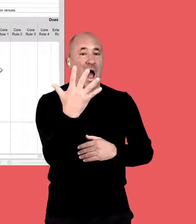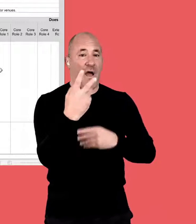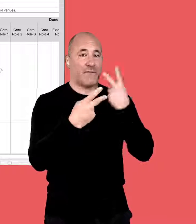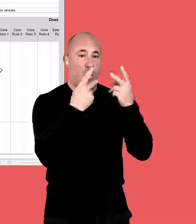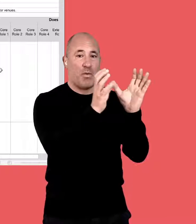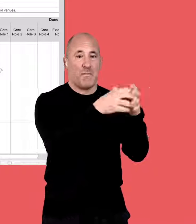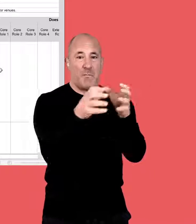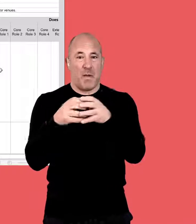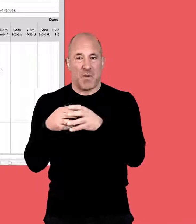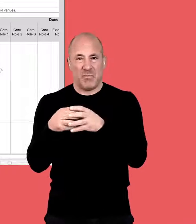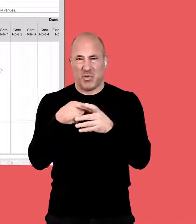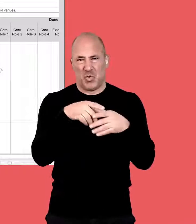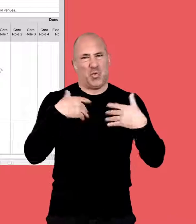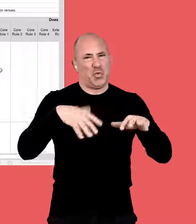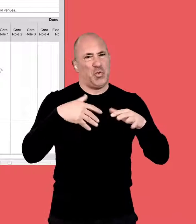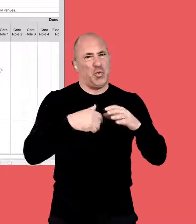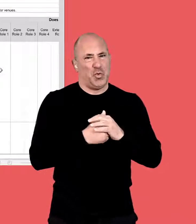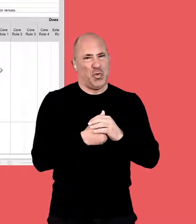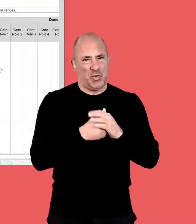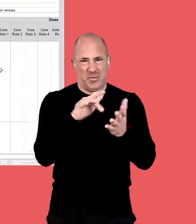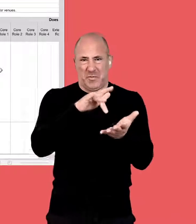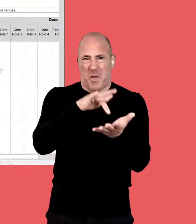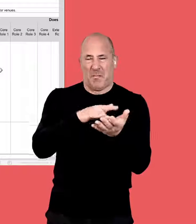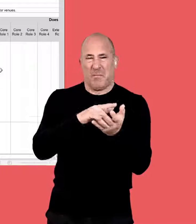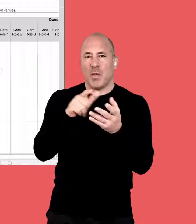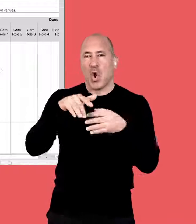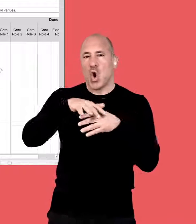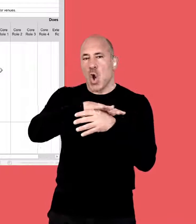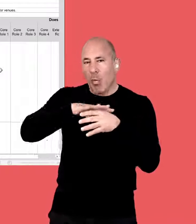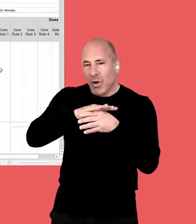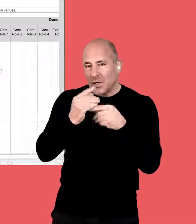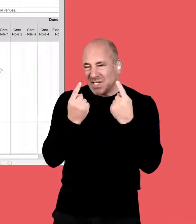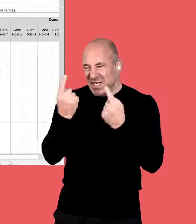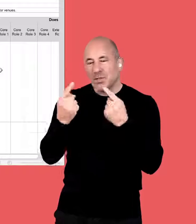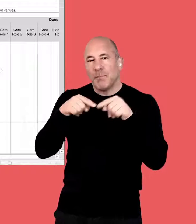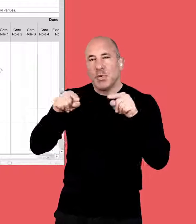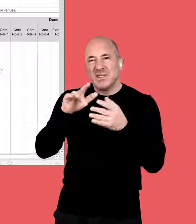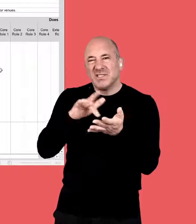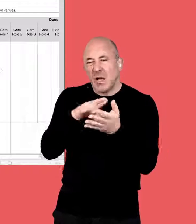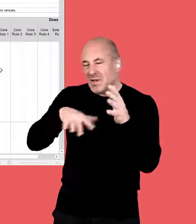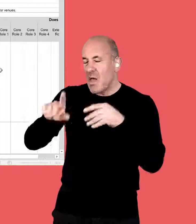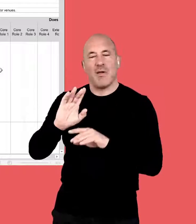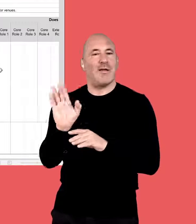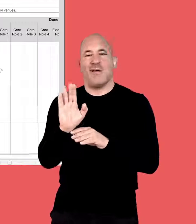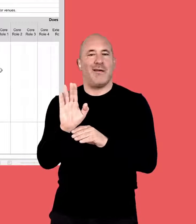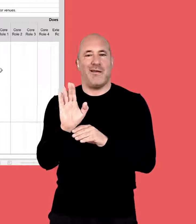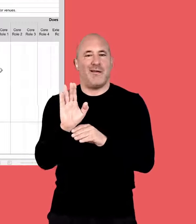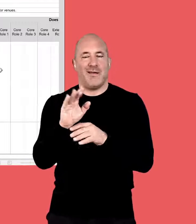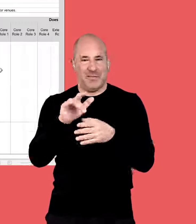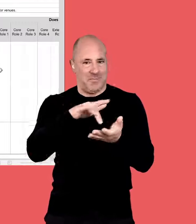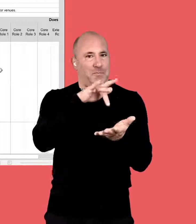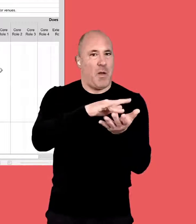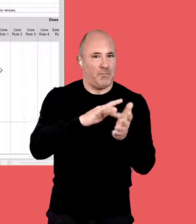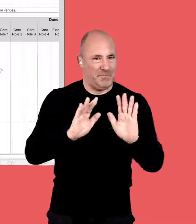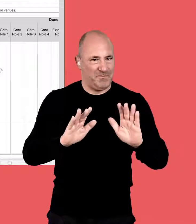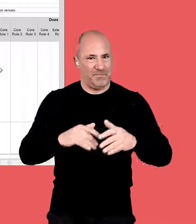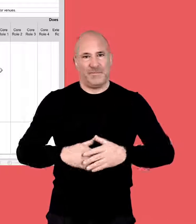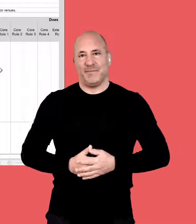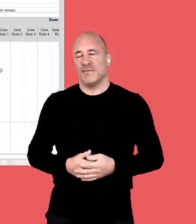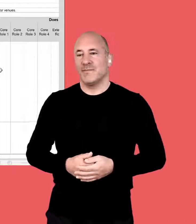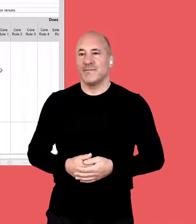ensembles, and all of those are central, i.e. they are not located in each music centre